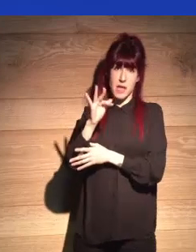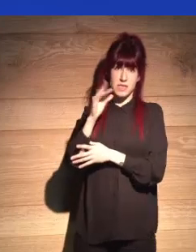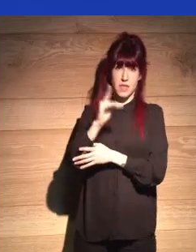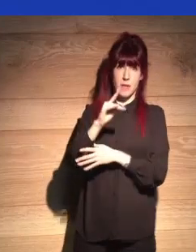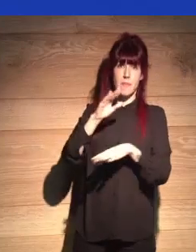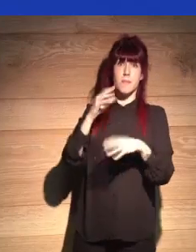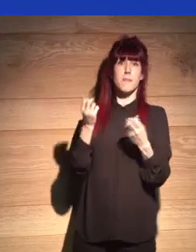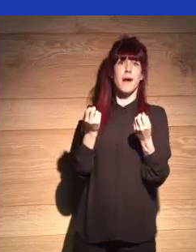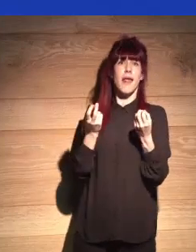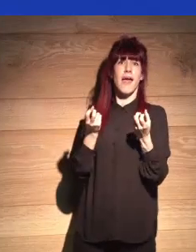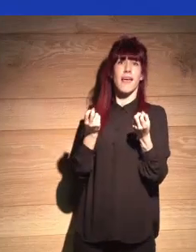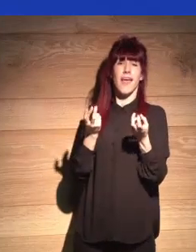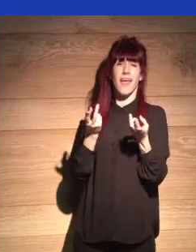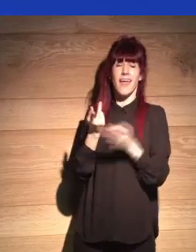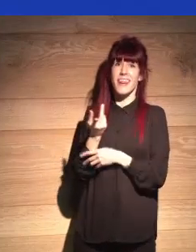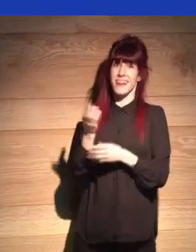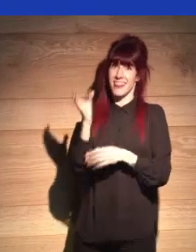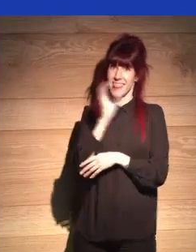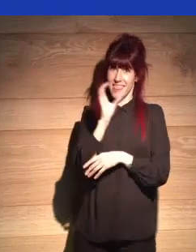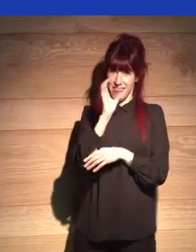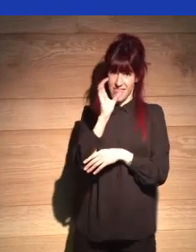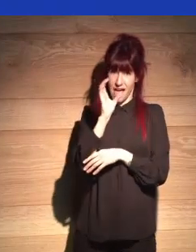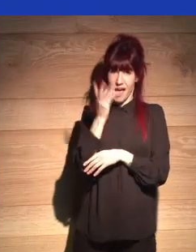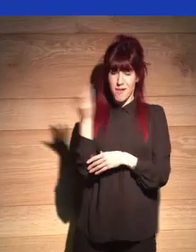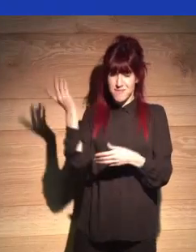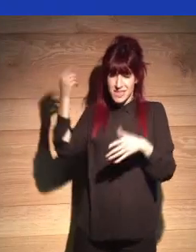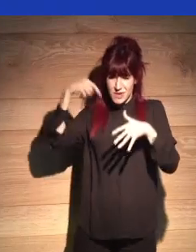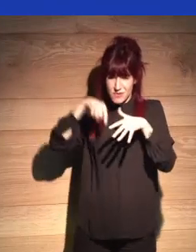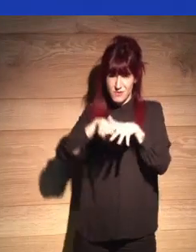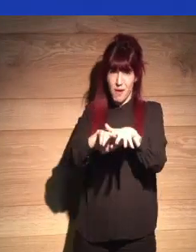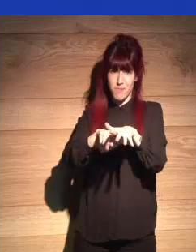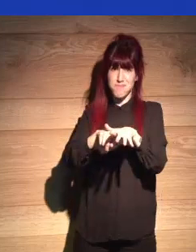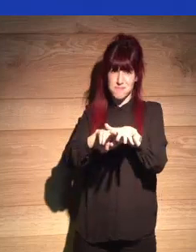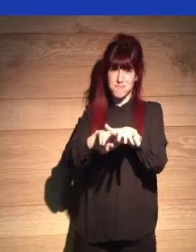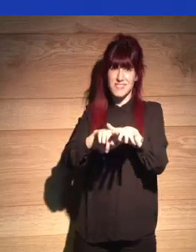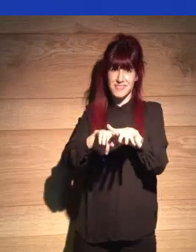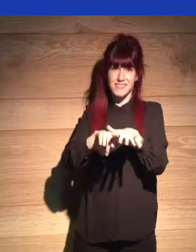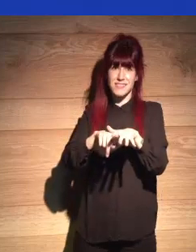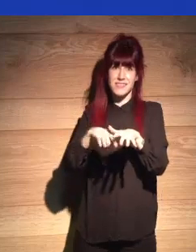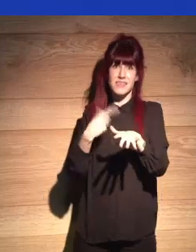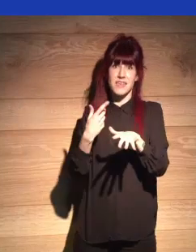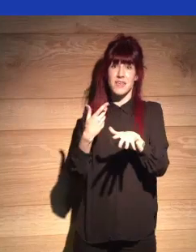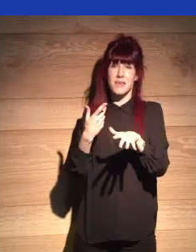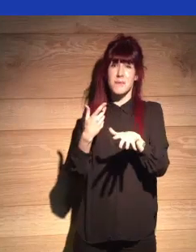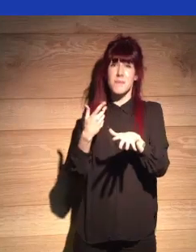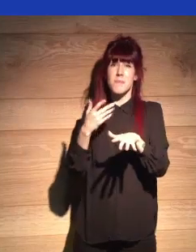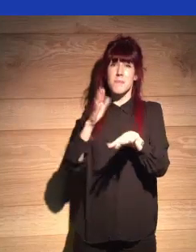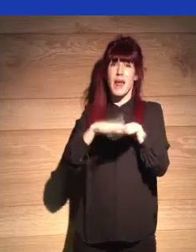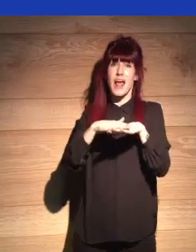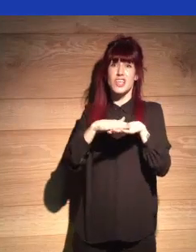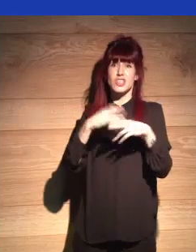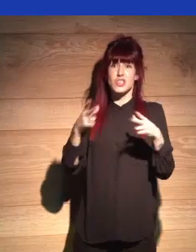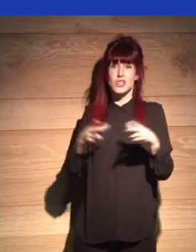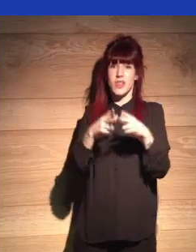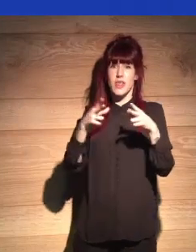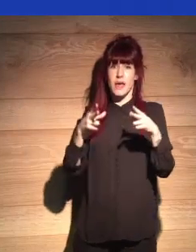R&D system so that science is inclusive, and so that we